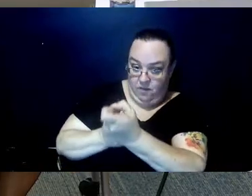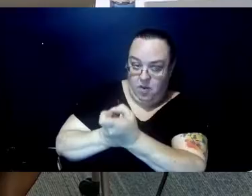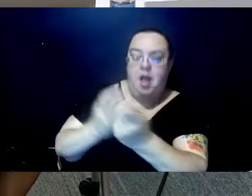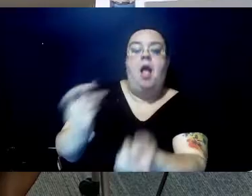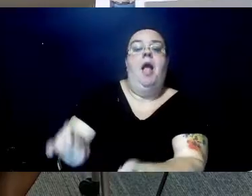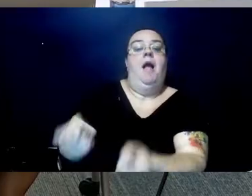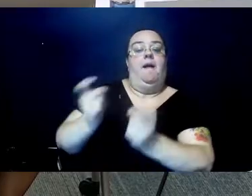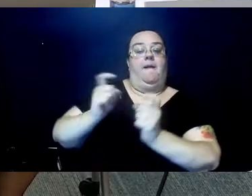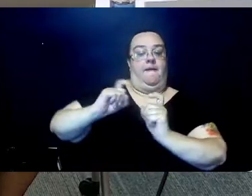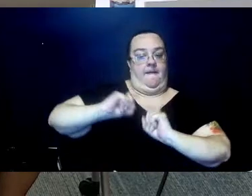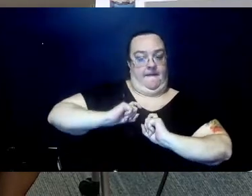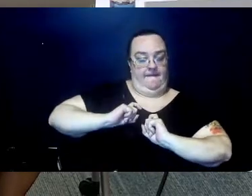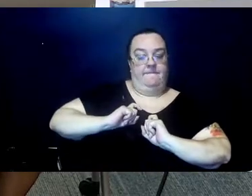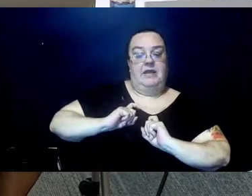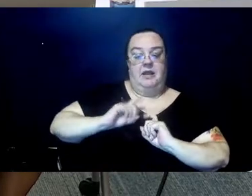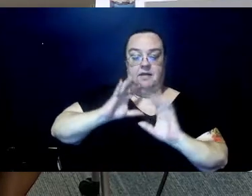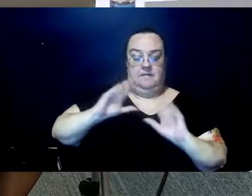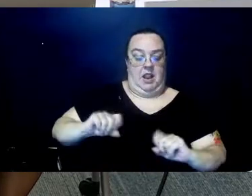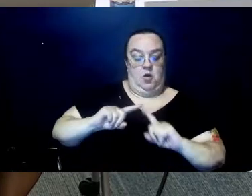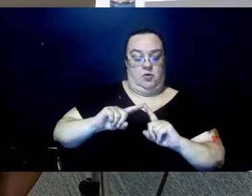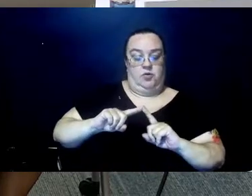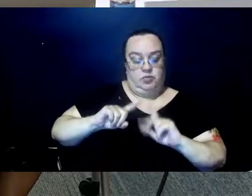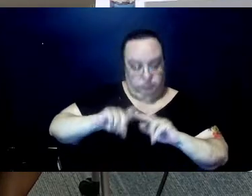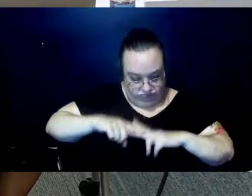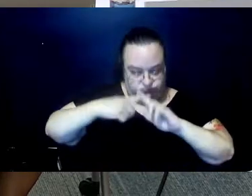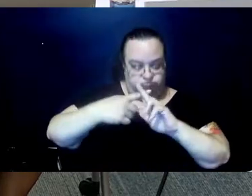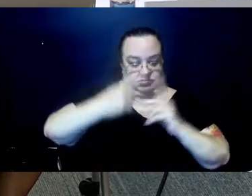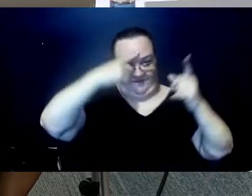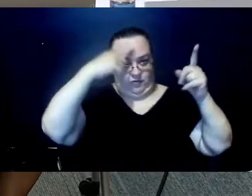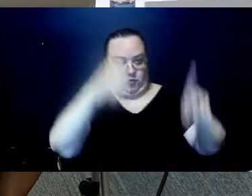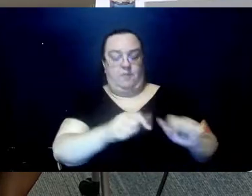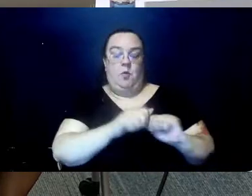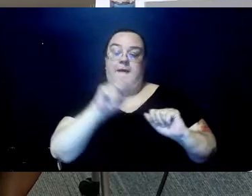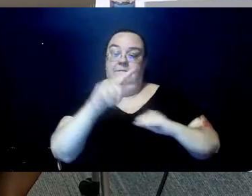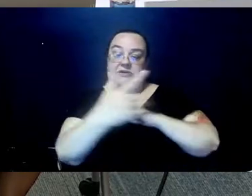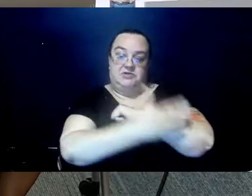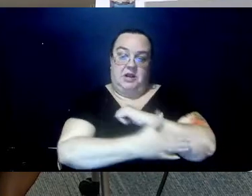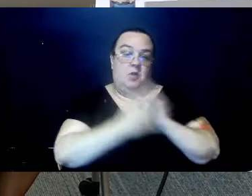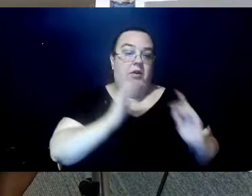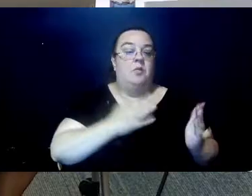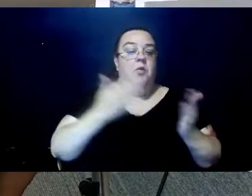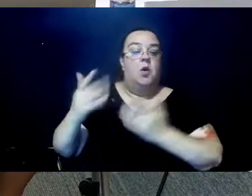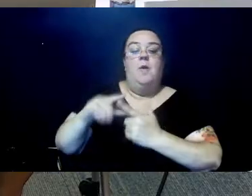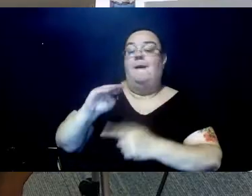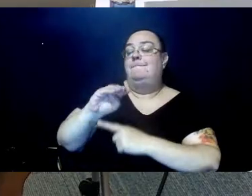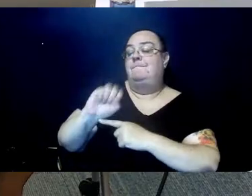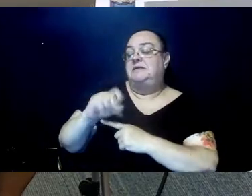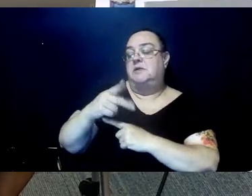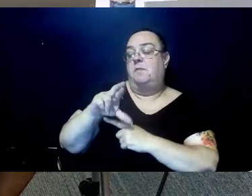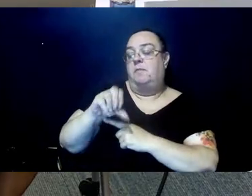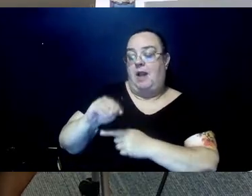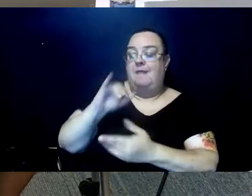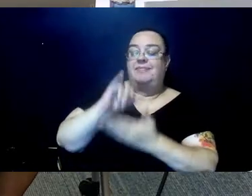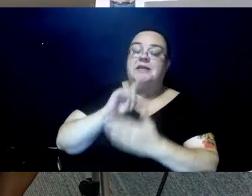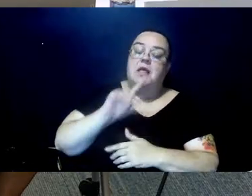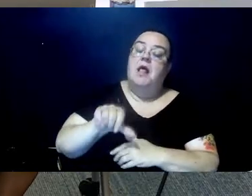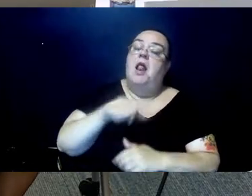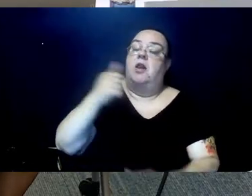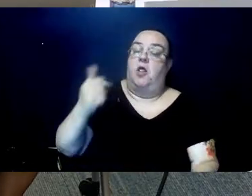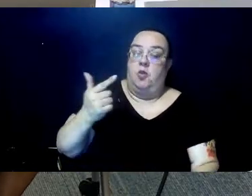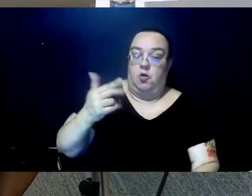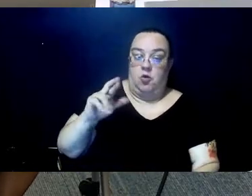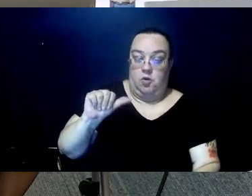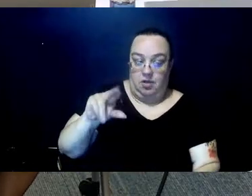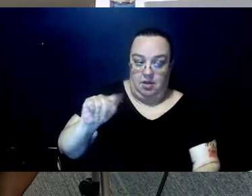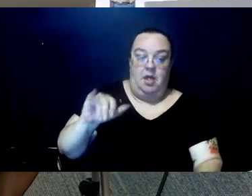an agreement with Prince George's County. And I'll turn it over to Ms. Prom because this is another grant, as